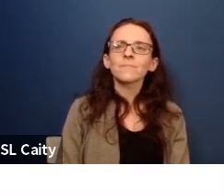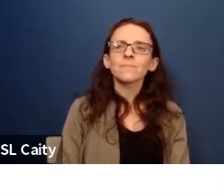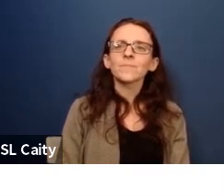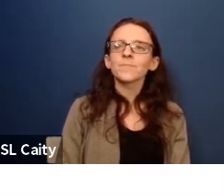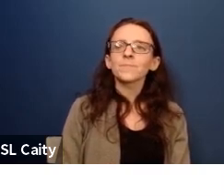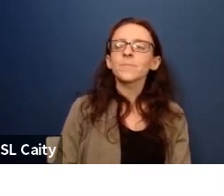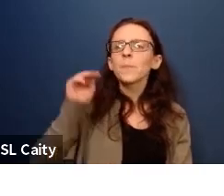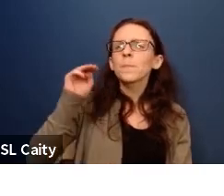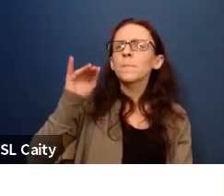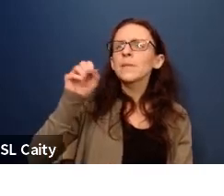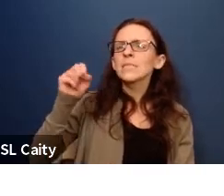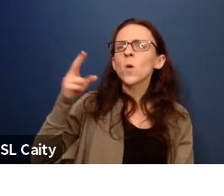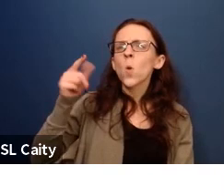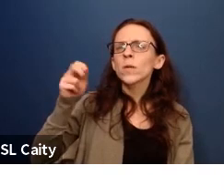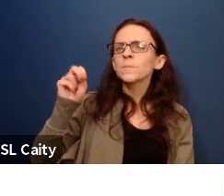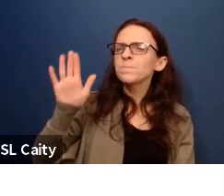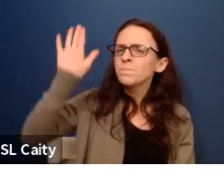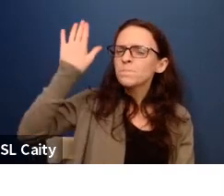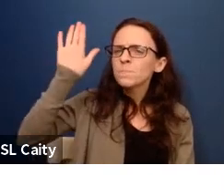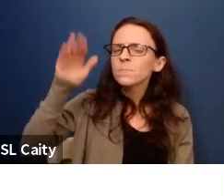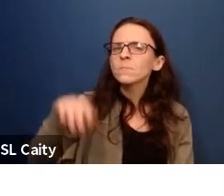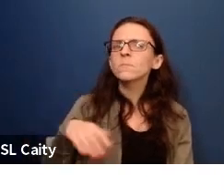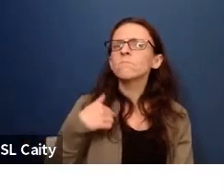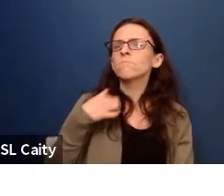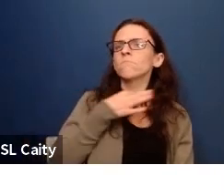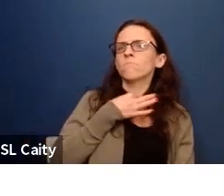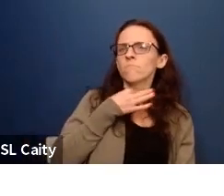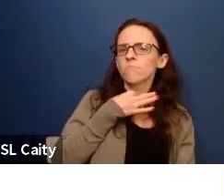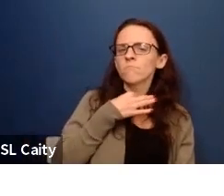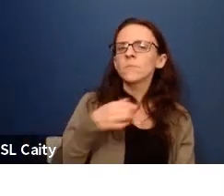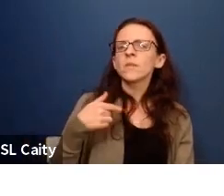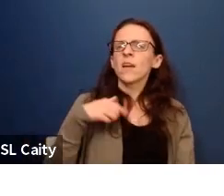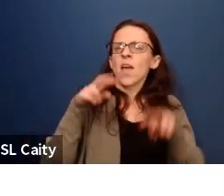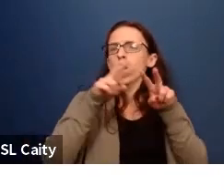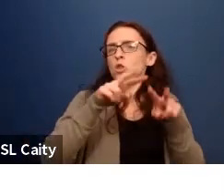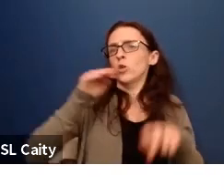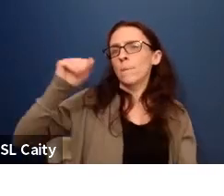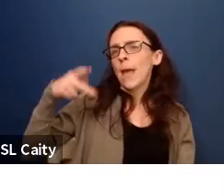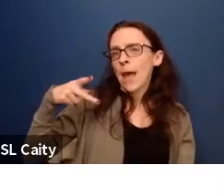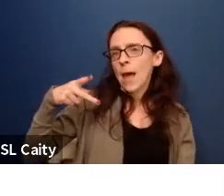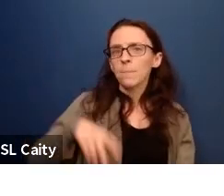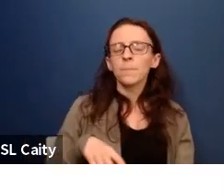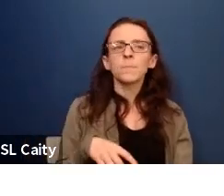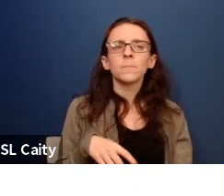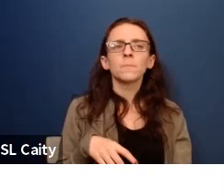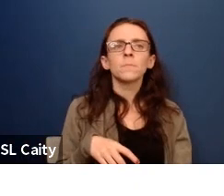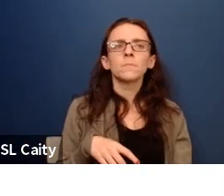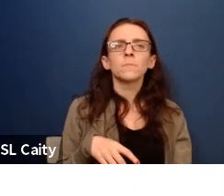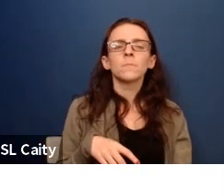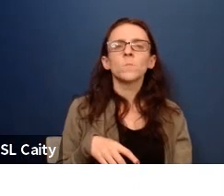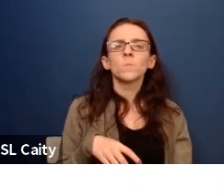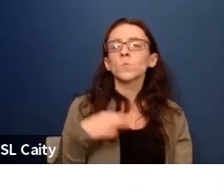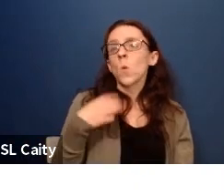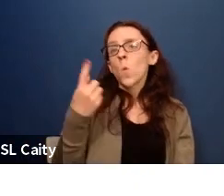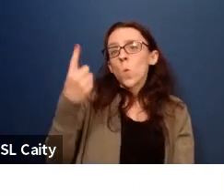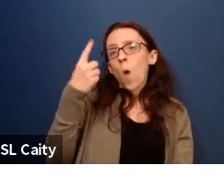Ms. Hogan, I'm also wondering, because as I look at the maps, you know, one of the concerns